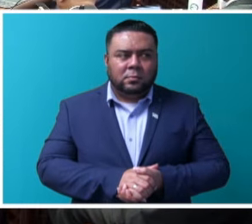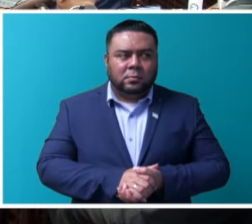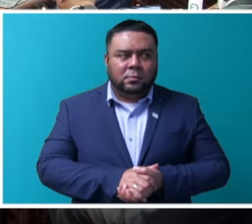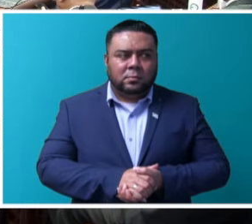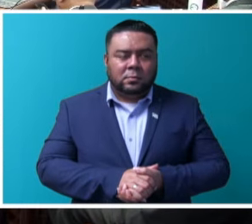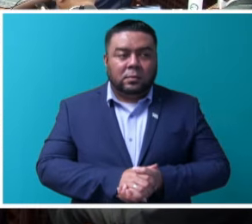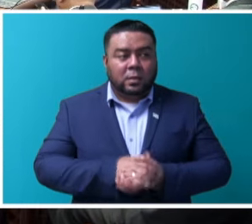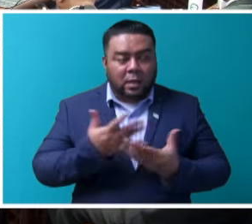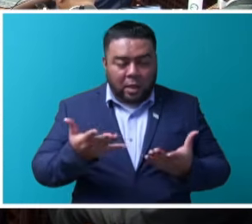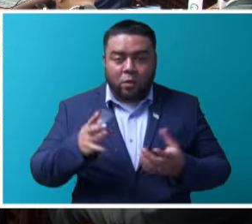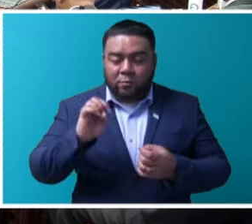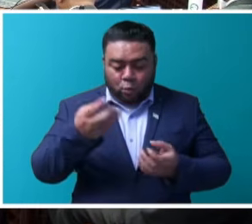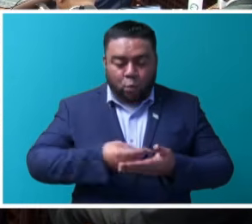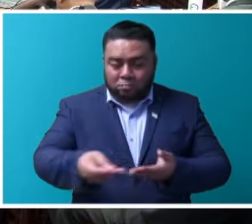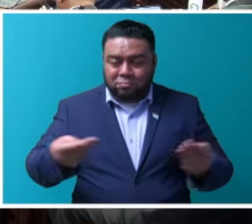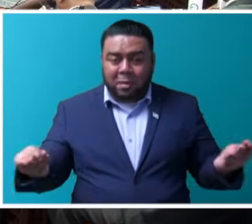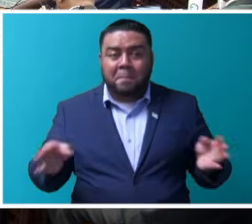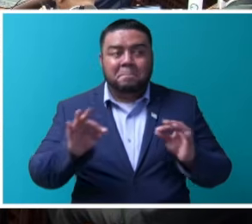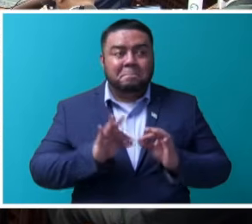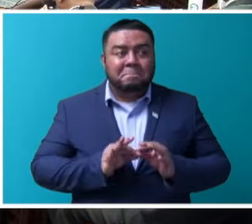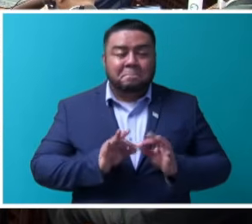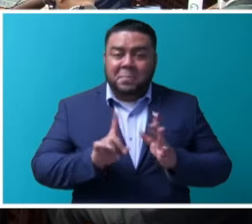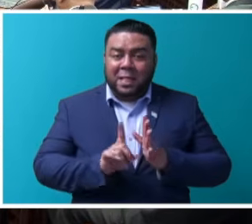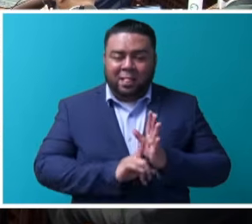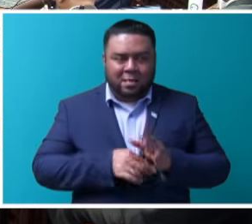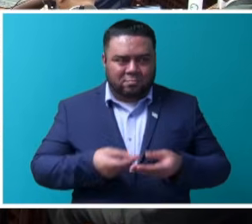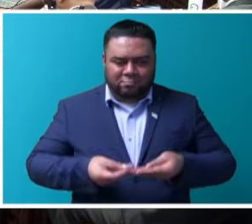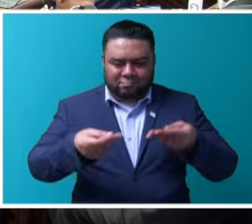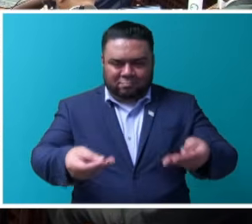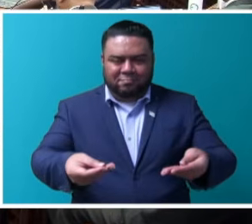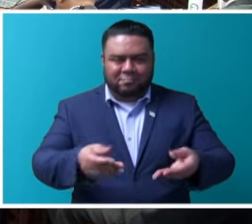4 copies of the bill to the Secretary General, Honorable Deputy Prime Minister?